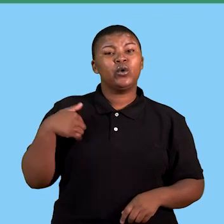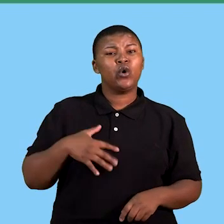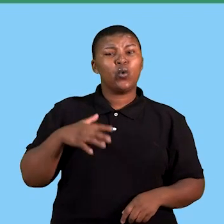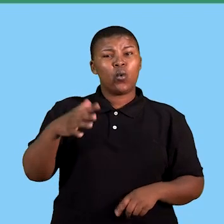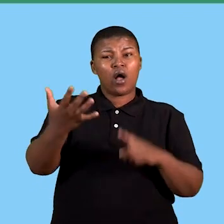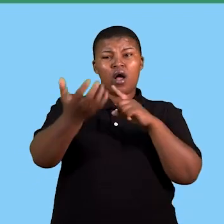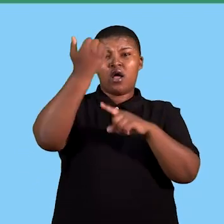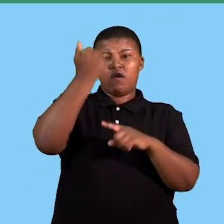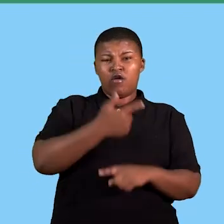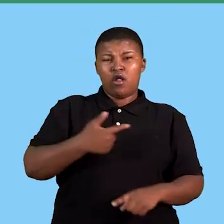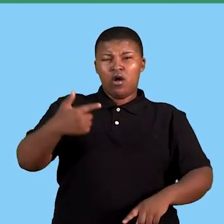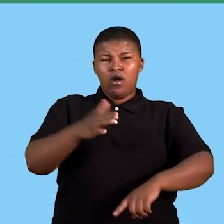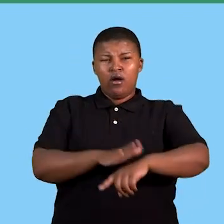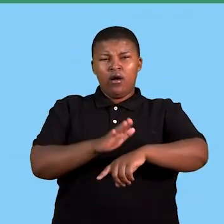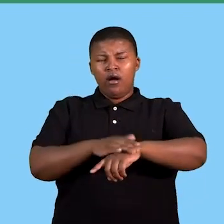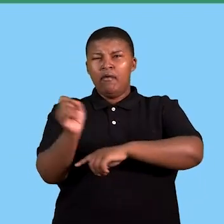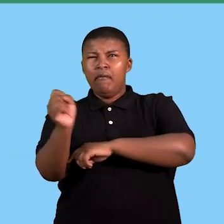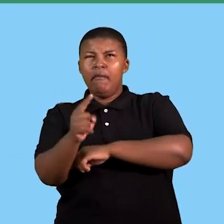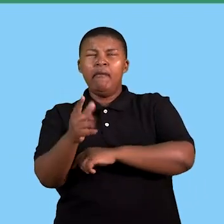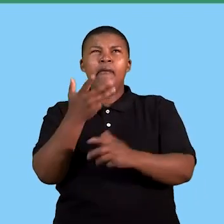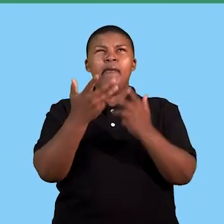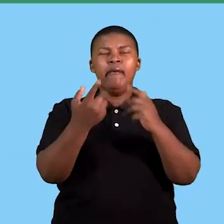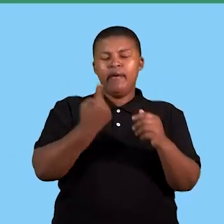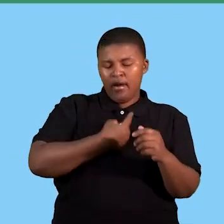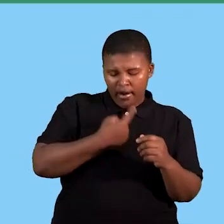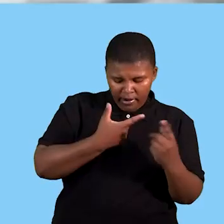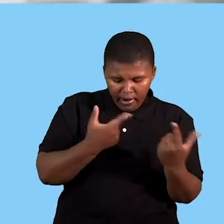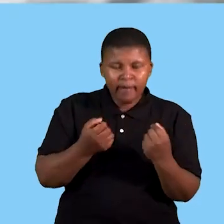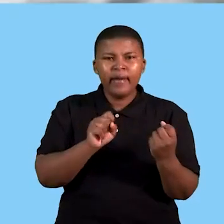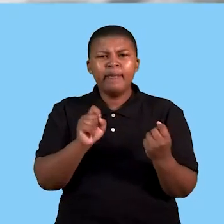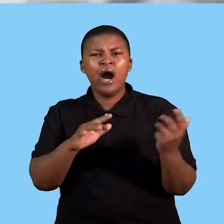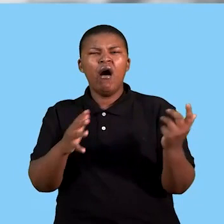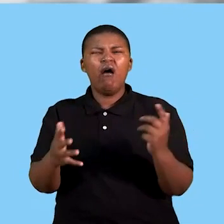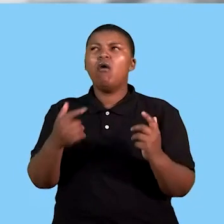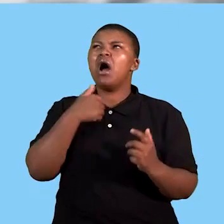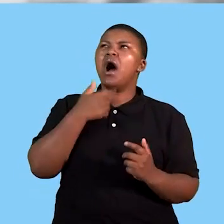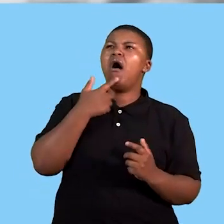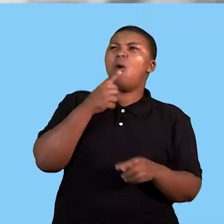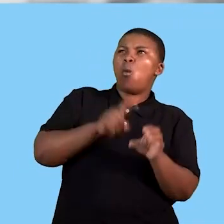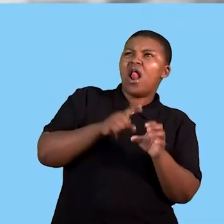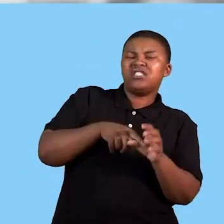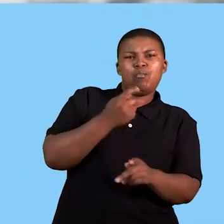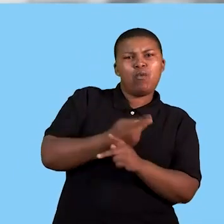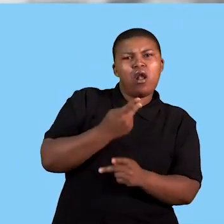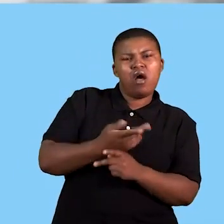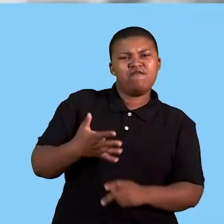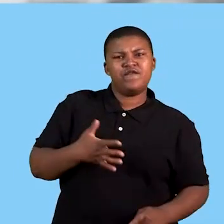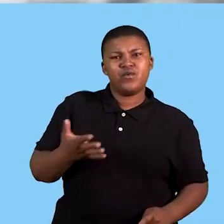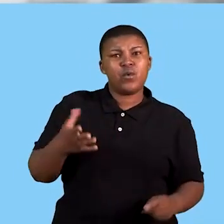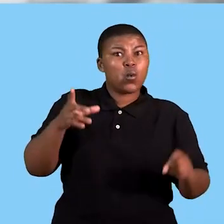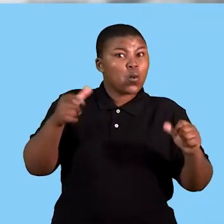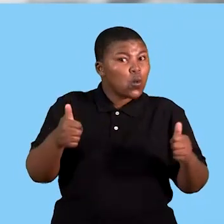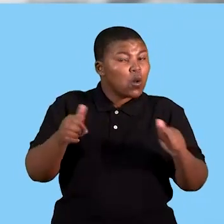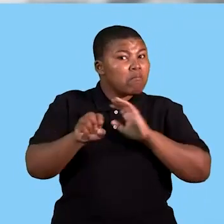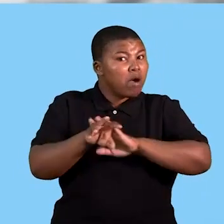achieve long term with our product. Do we want to increase our sales? Do we want to be a quality product, a good